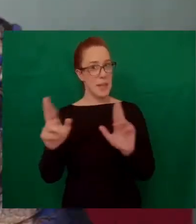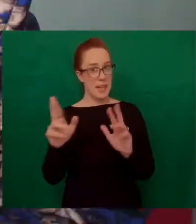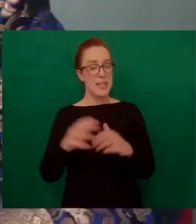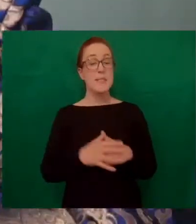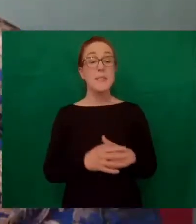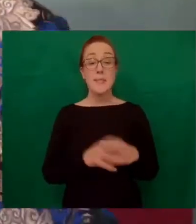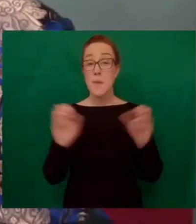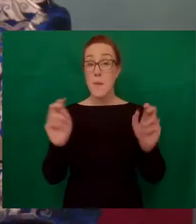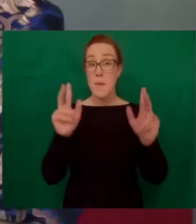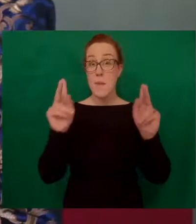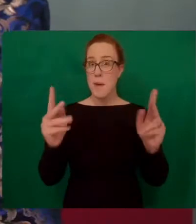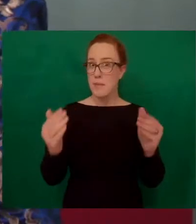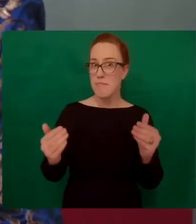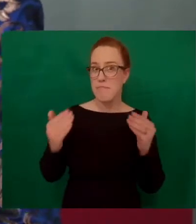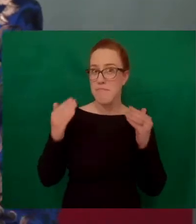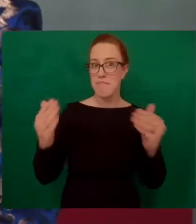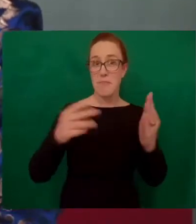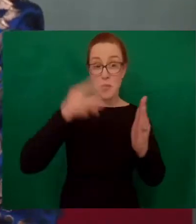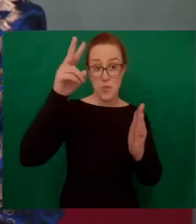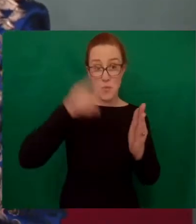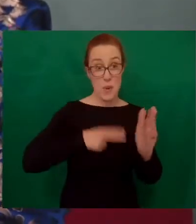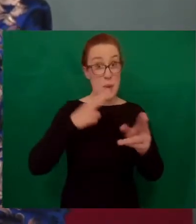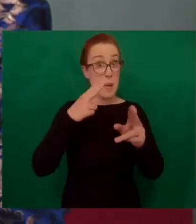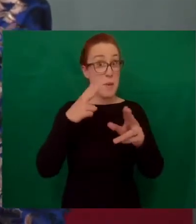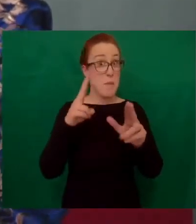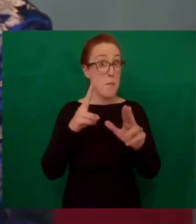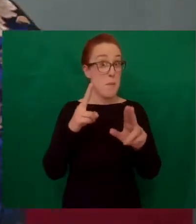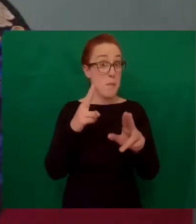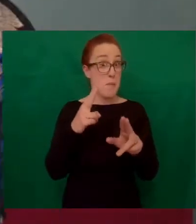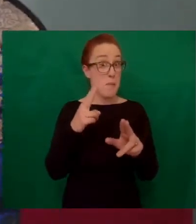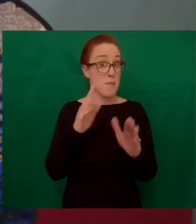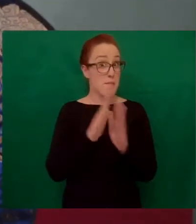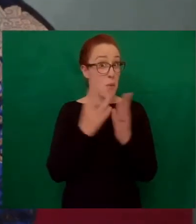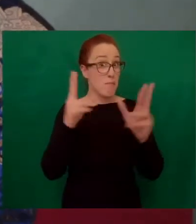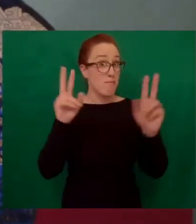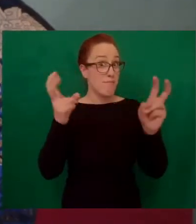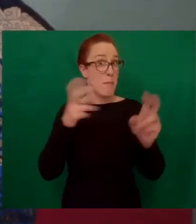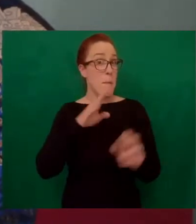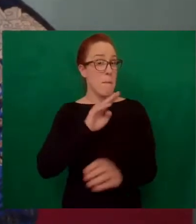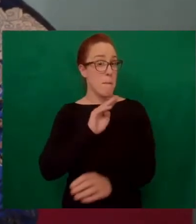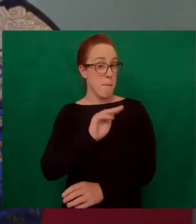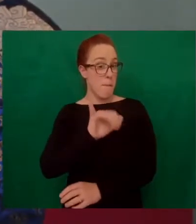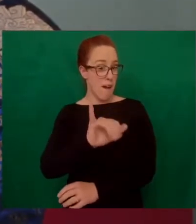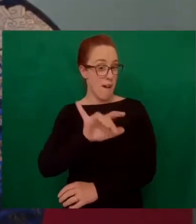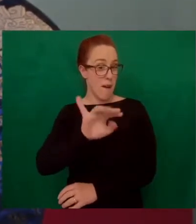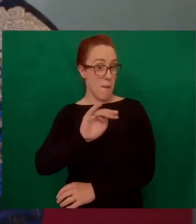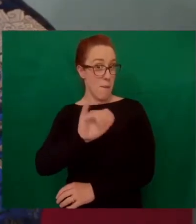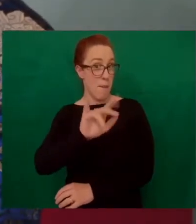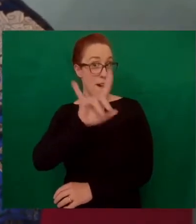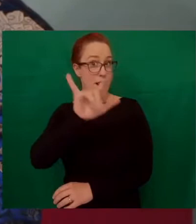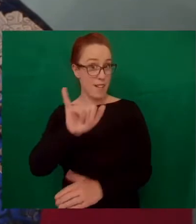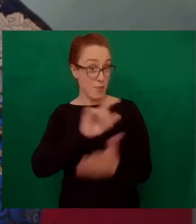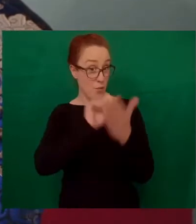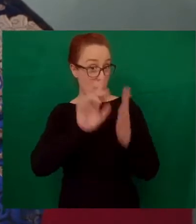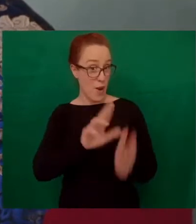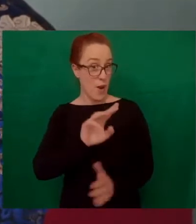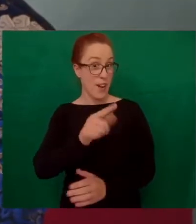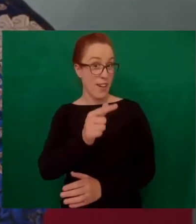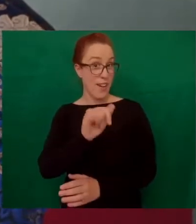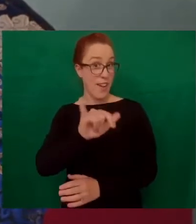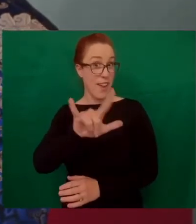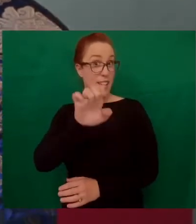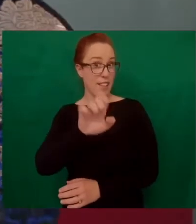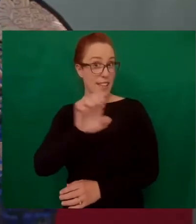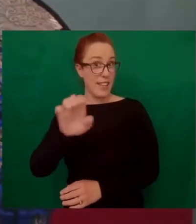right. Let's read My Maddie by Gail E. Pittman.